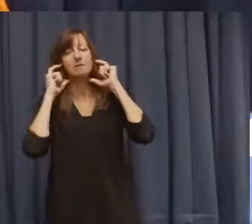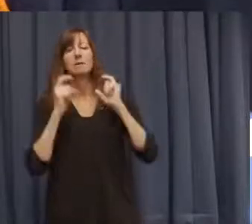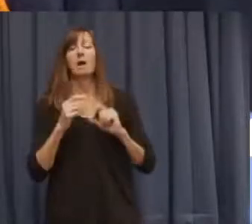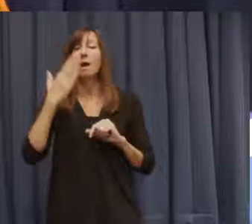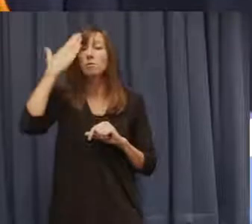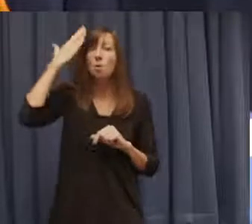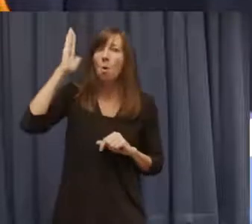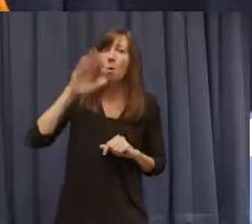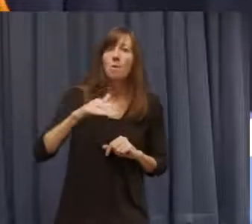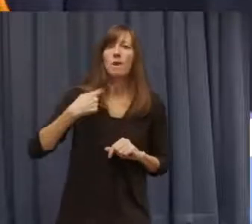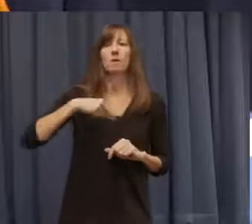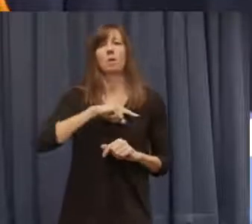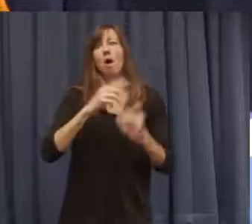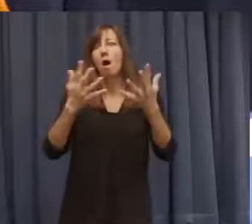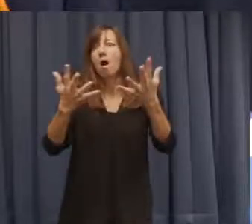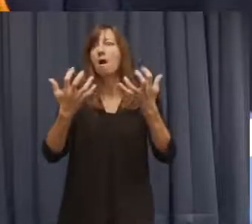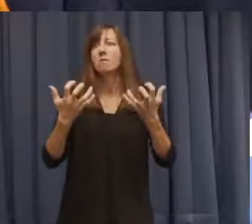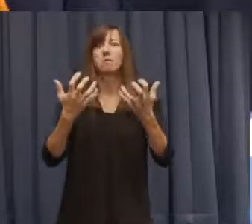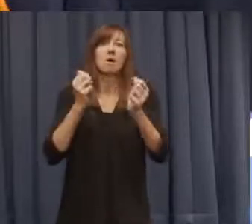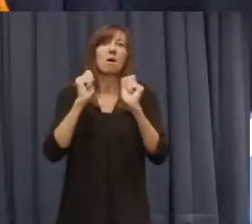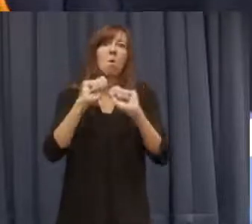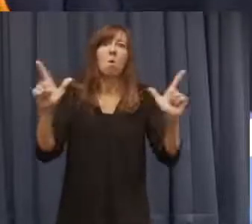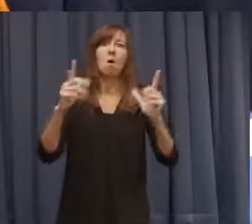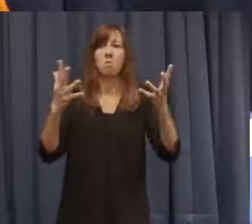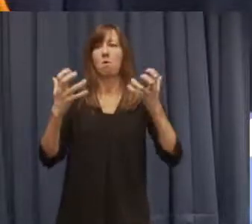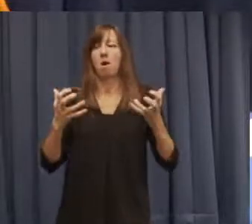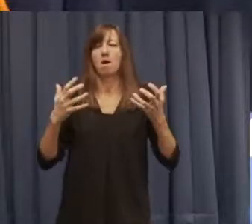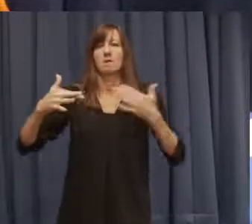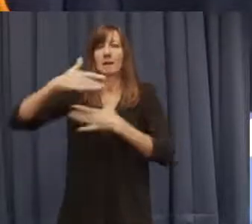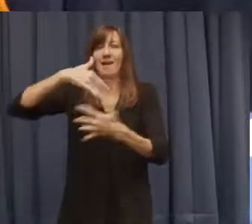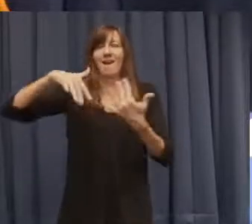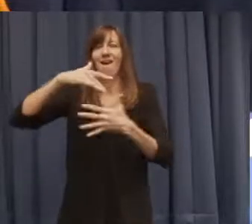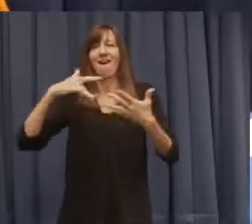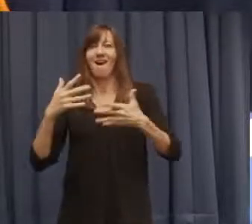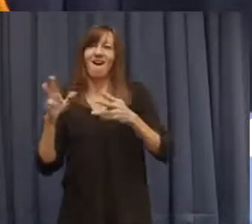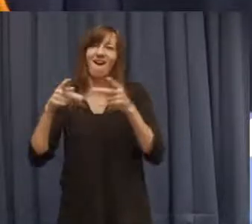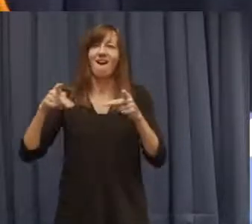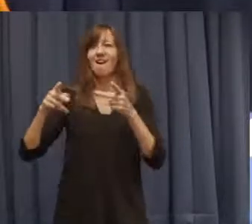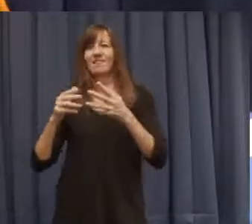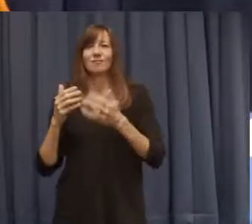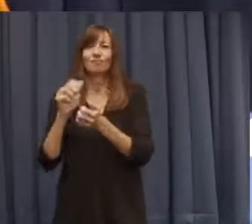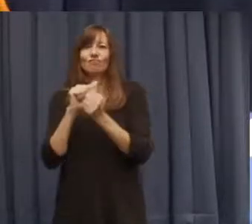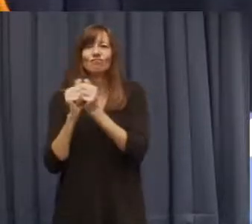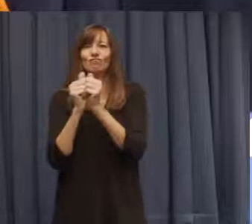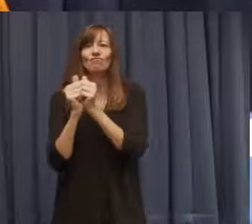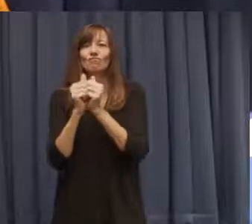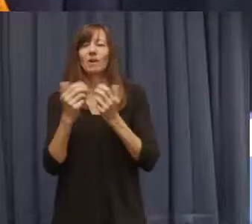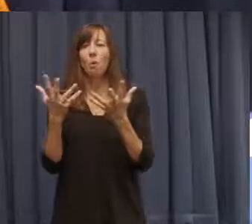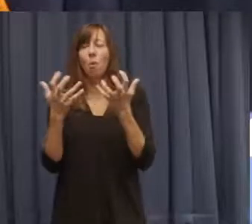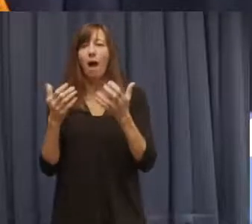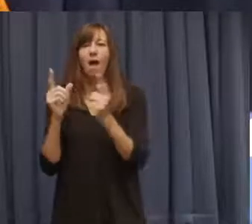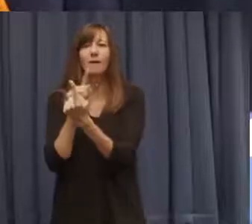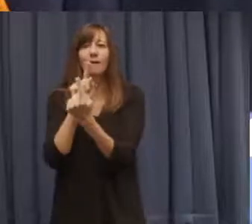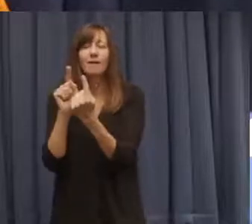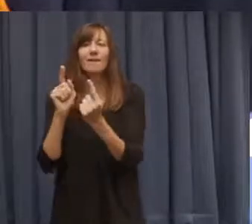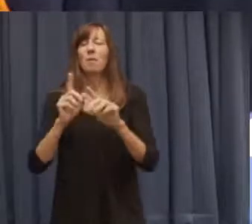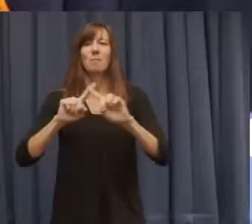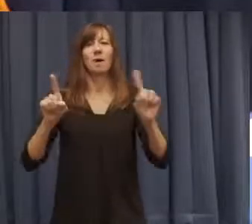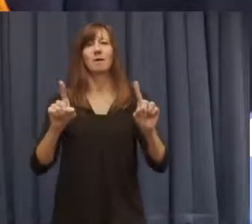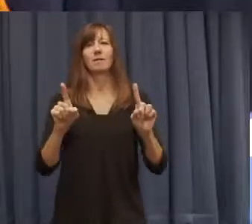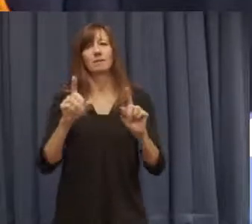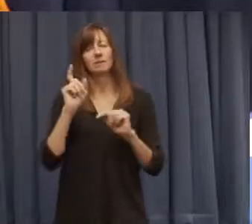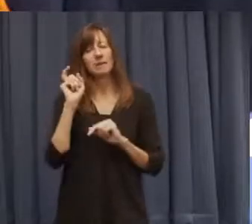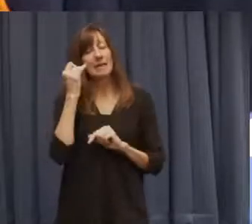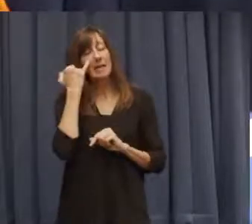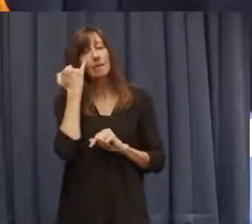get together, just know that they do present greater risk and that we need to maintain extra caution if and